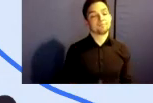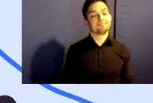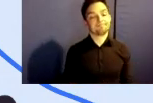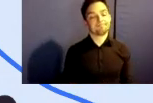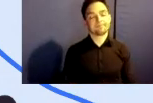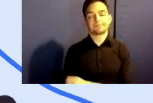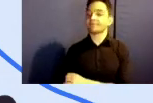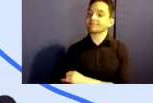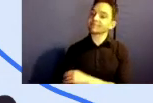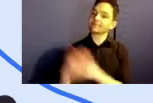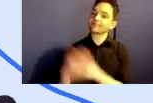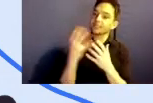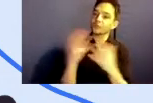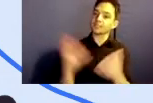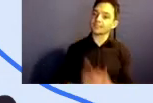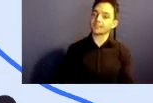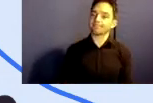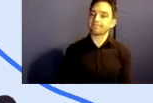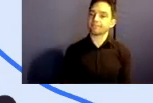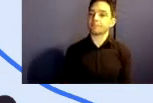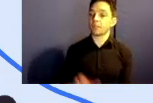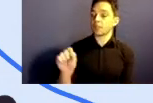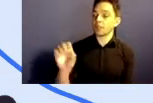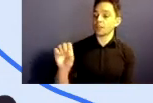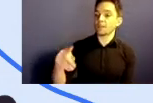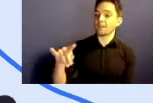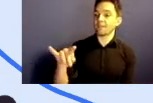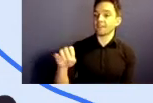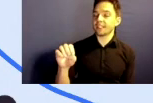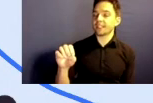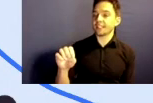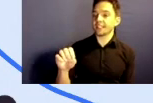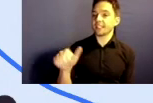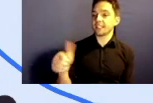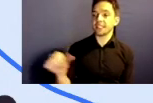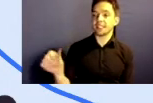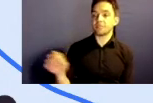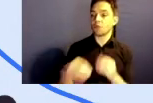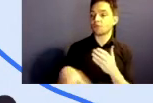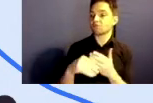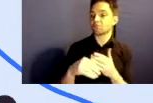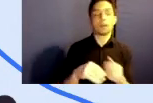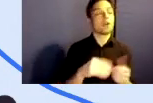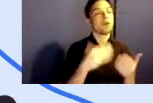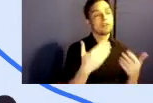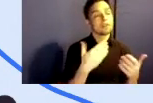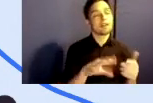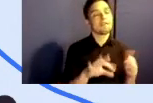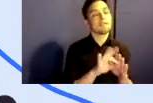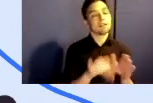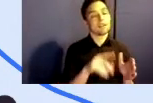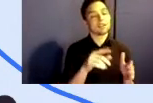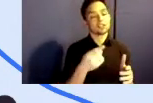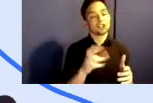Thank you so much. Sophie, anything from your side? Thank you. Yeah, I find that was Dr. Langer's